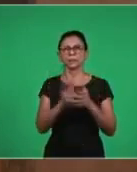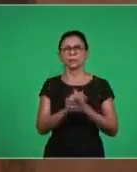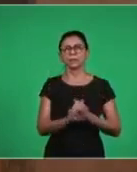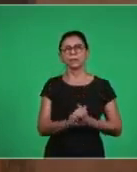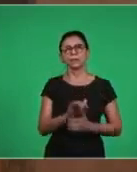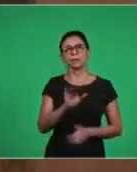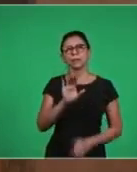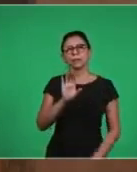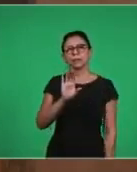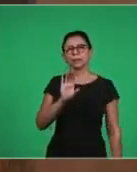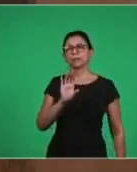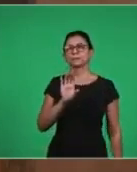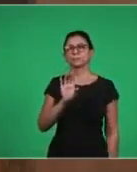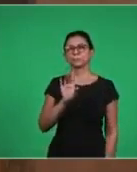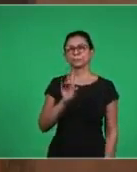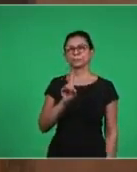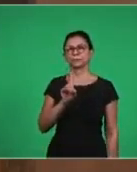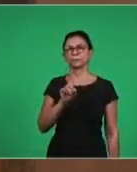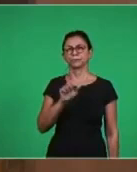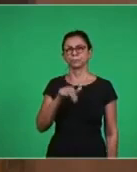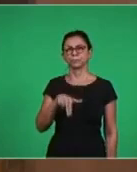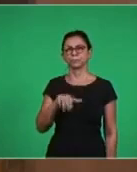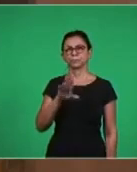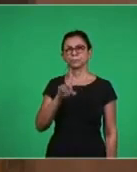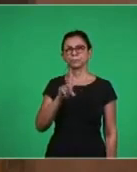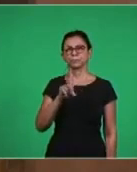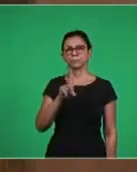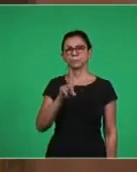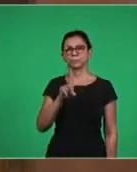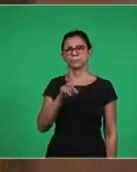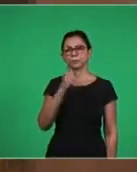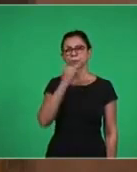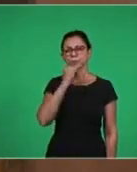or kinios, it refers to God, Jesus, and Holy Spirit.